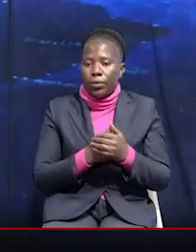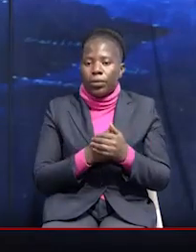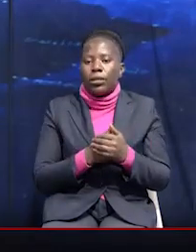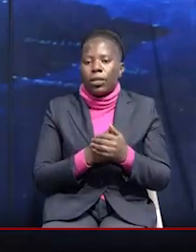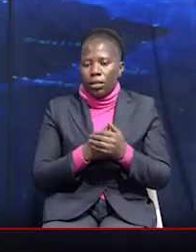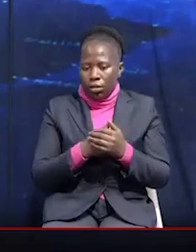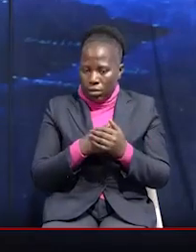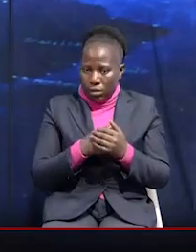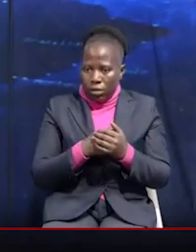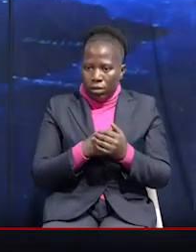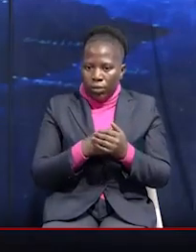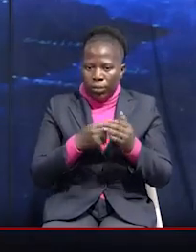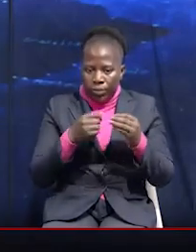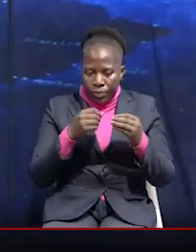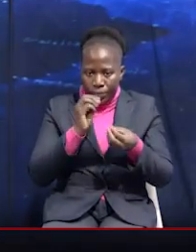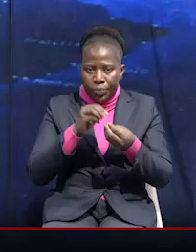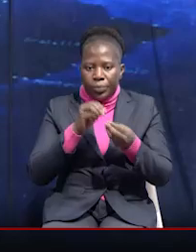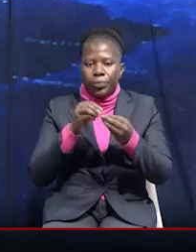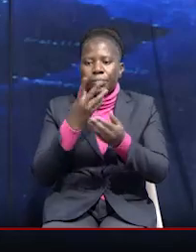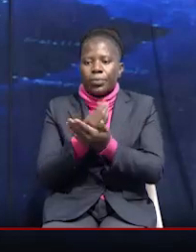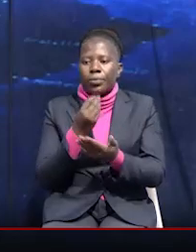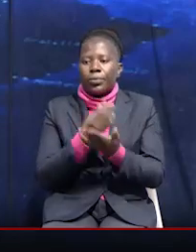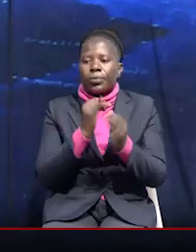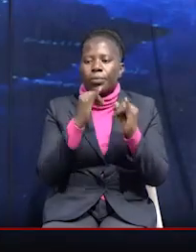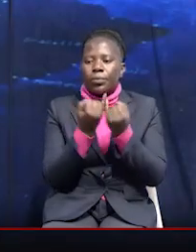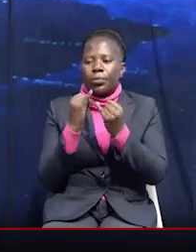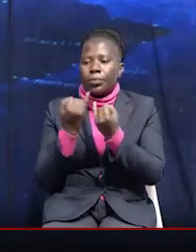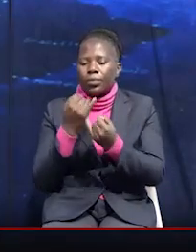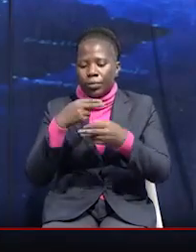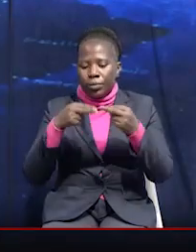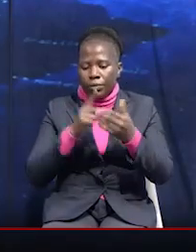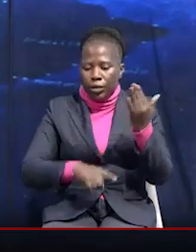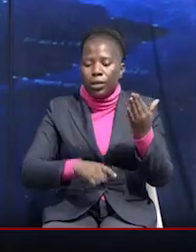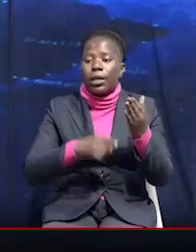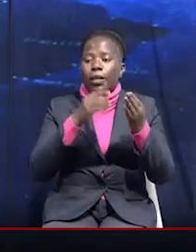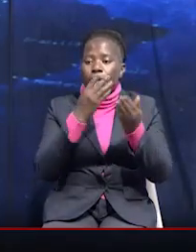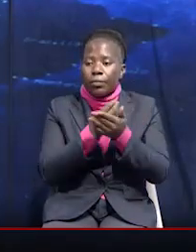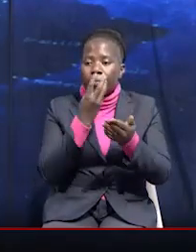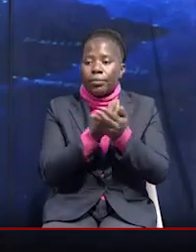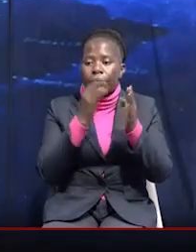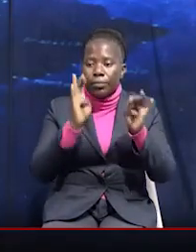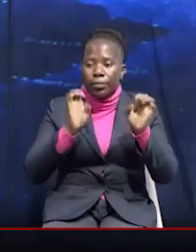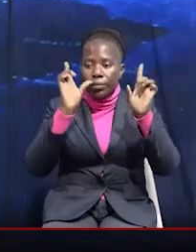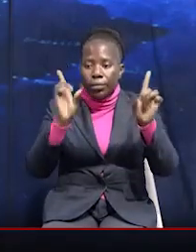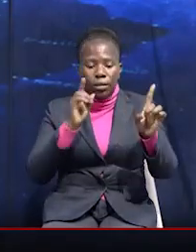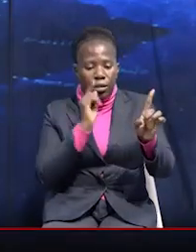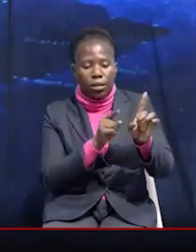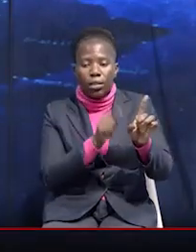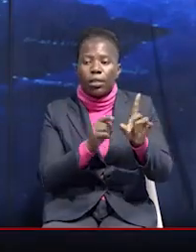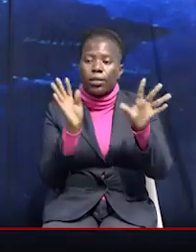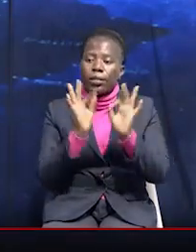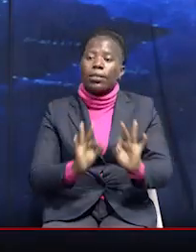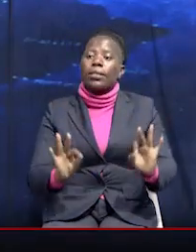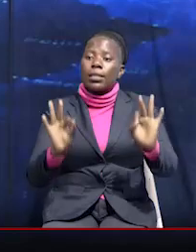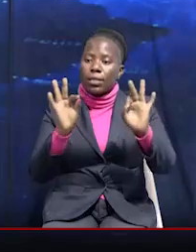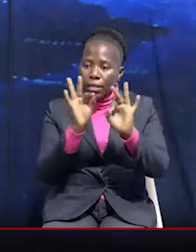financial institution to make sure that the financial literacy or an education should be able to be some of the things that we should be able